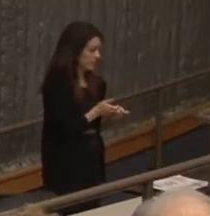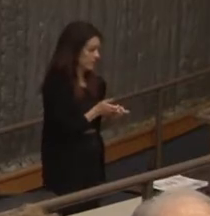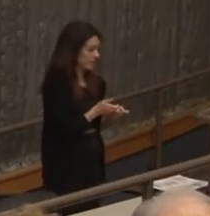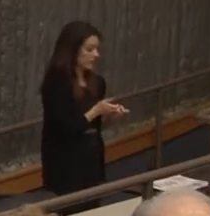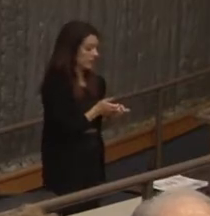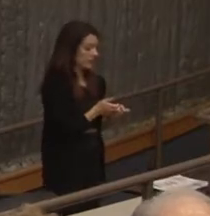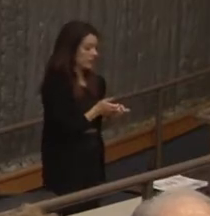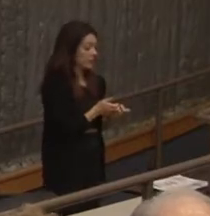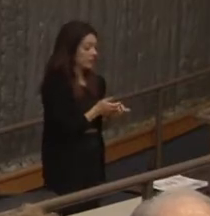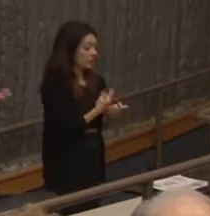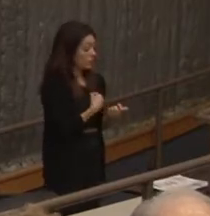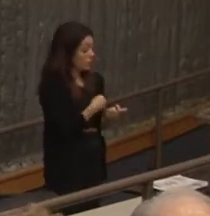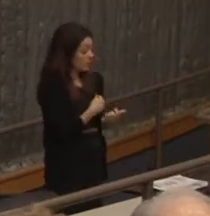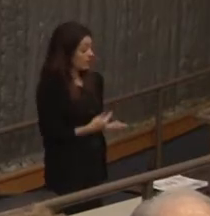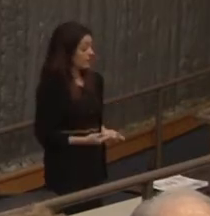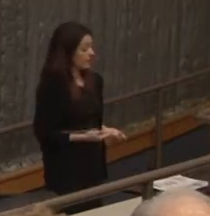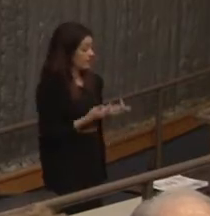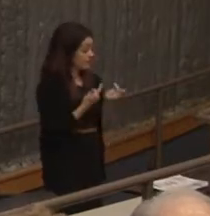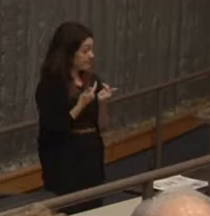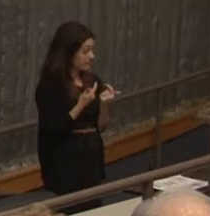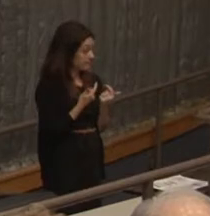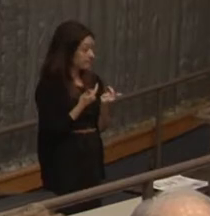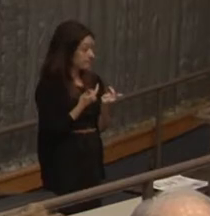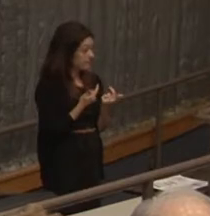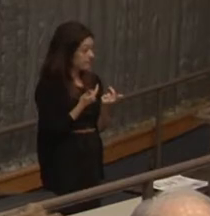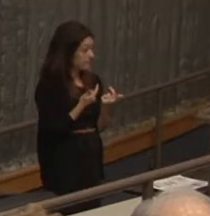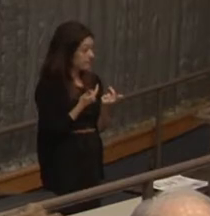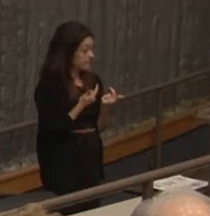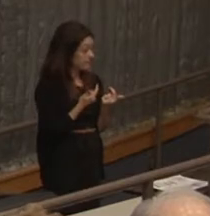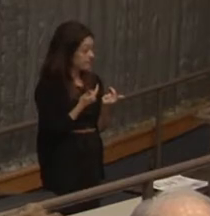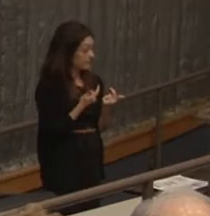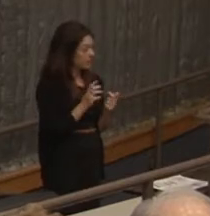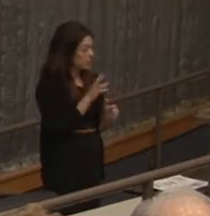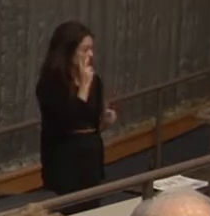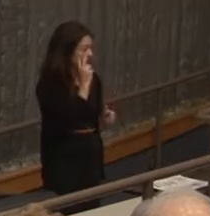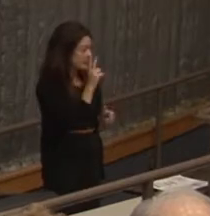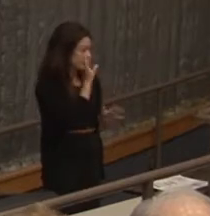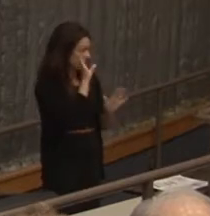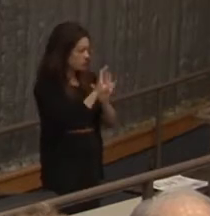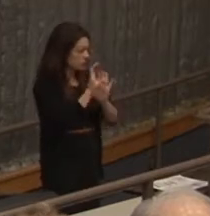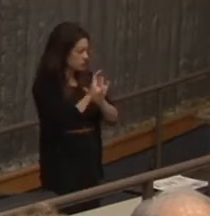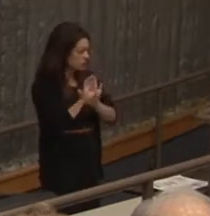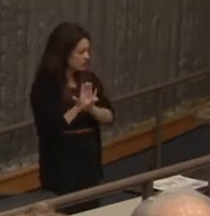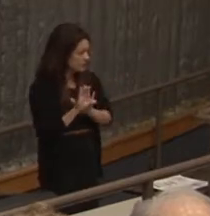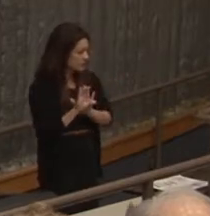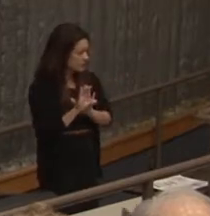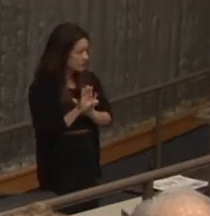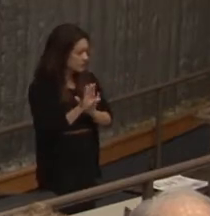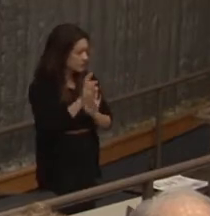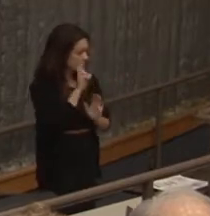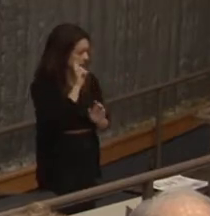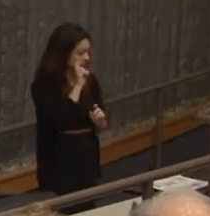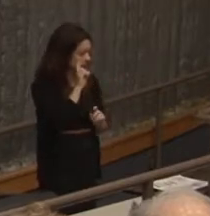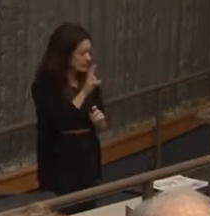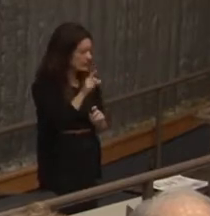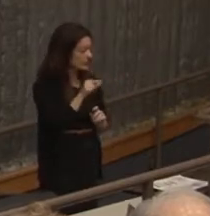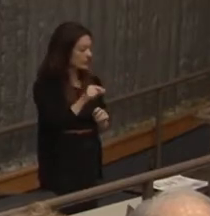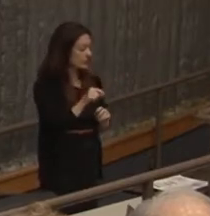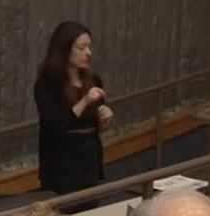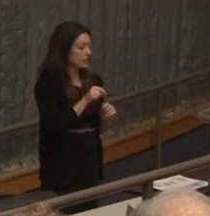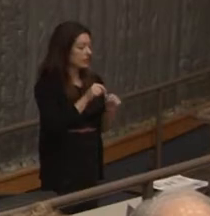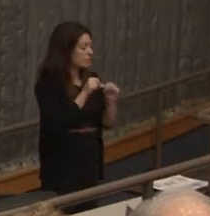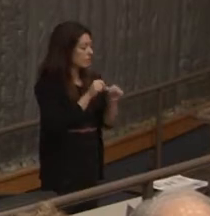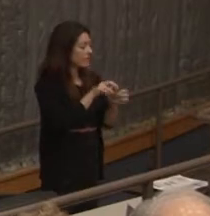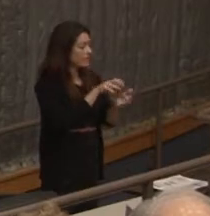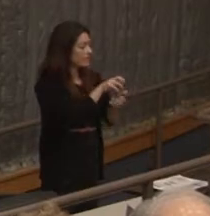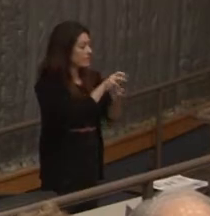we're living in, for him, and you'll see from the imagery and the paintings I'm going to show you, a permanently damaged